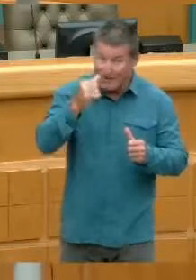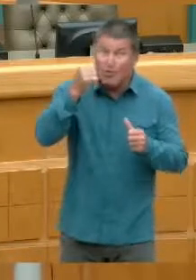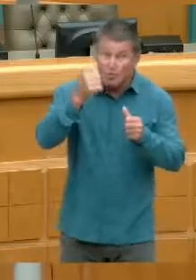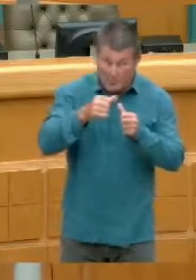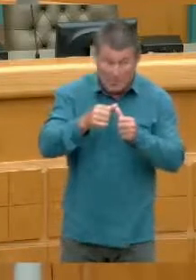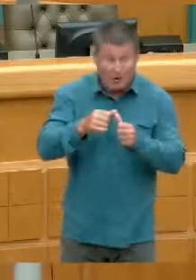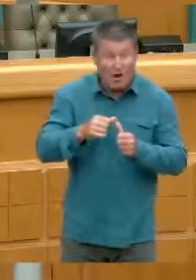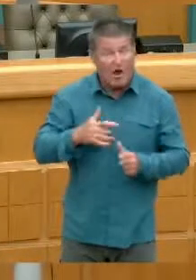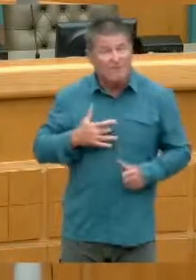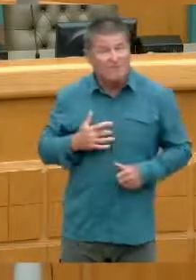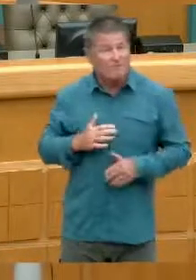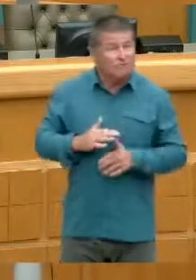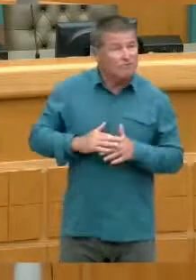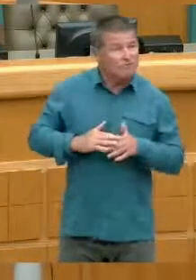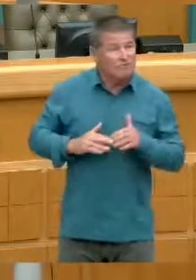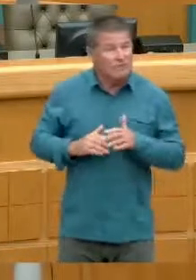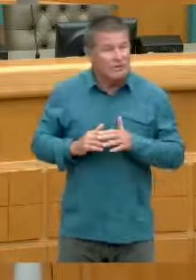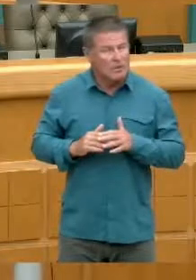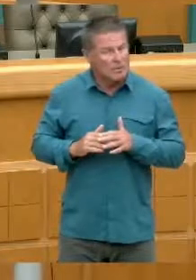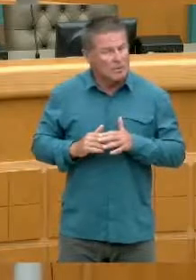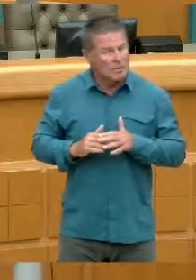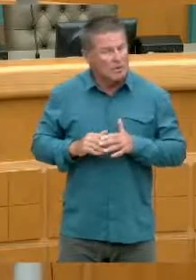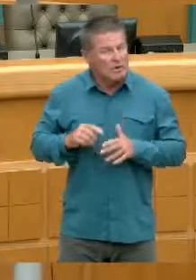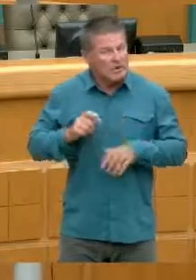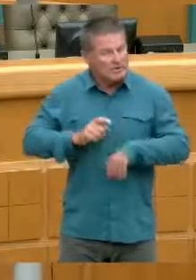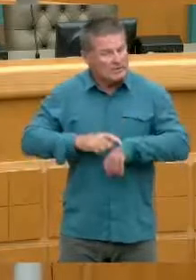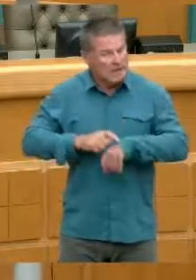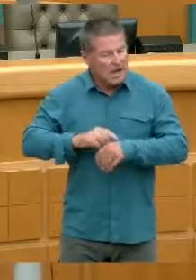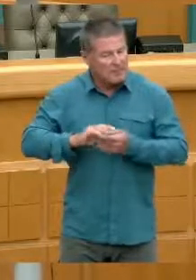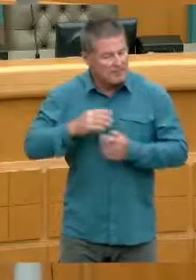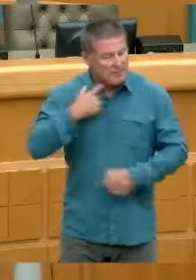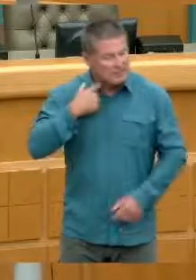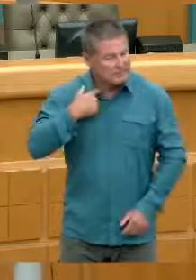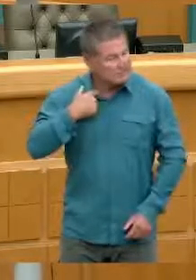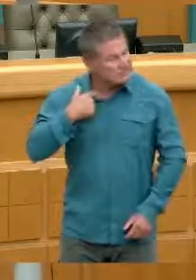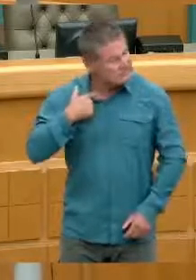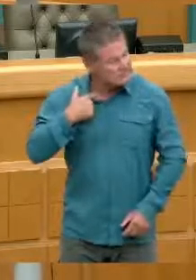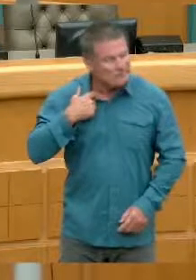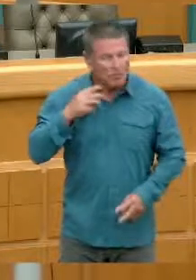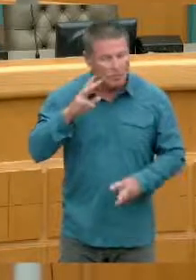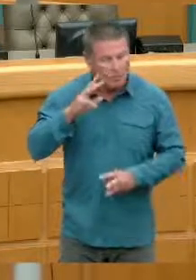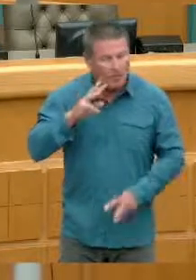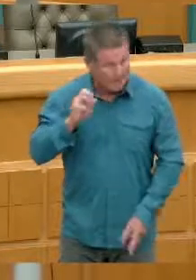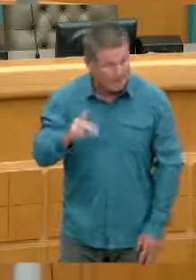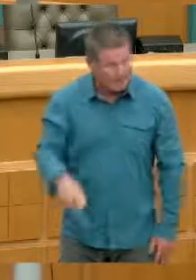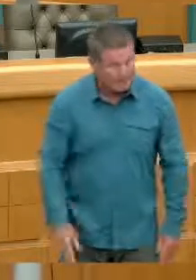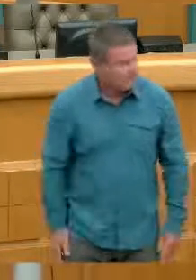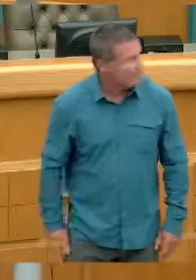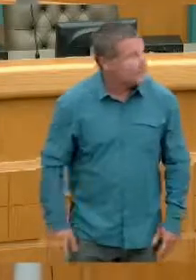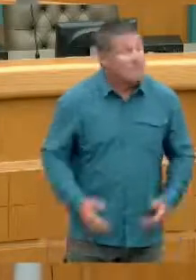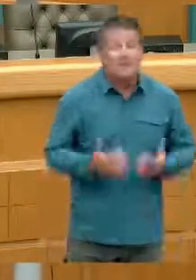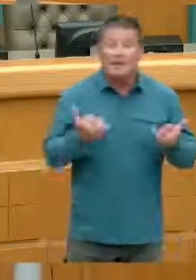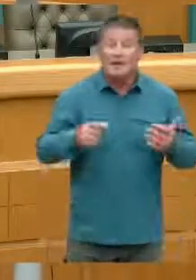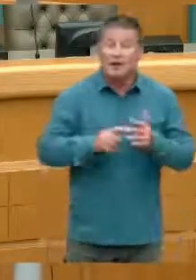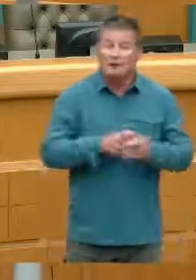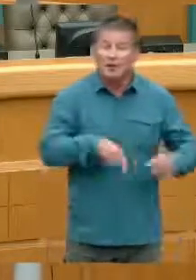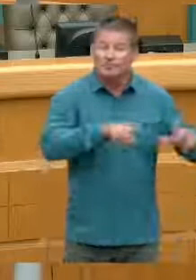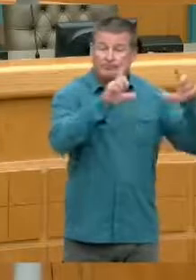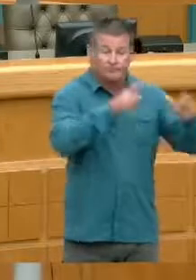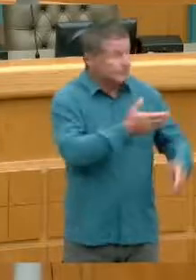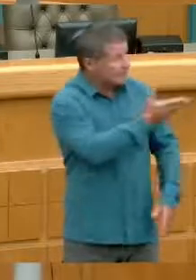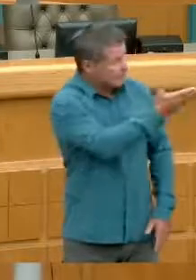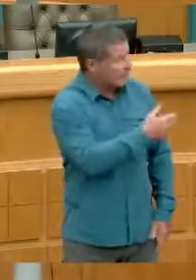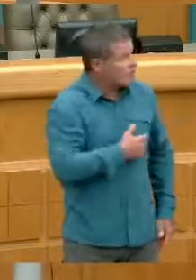feel comfortable, that's when you should start to, get concerned. Like I said, we're here on behalf of